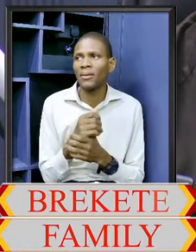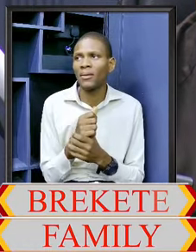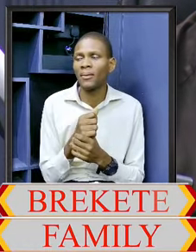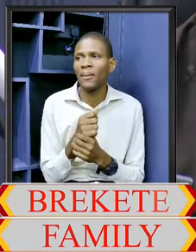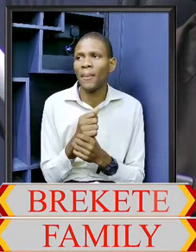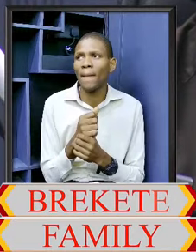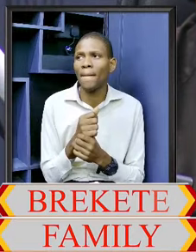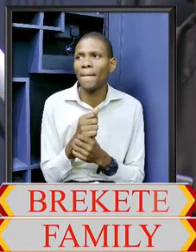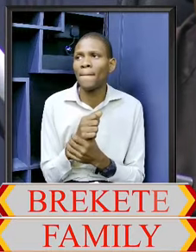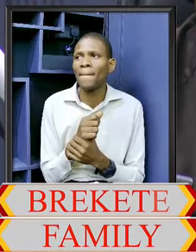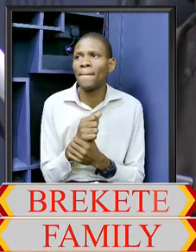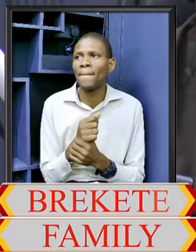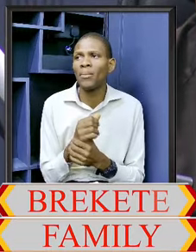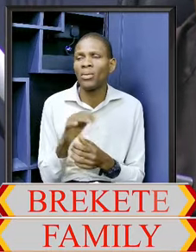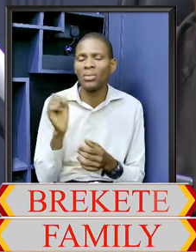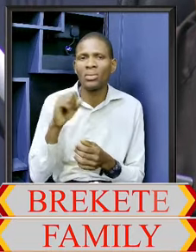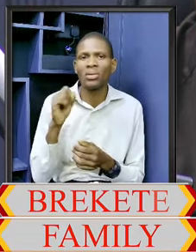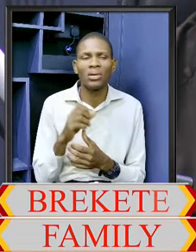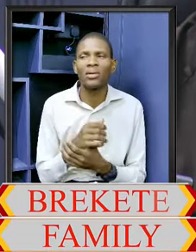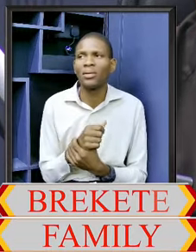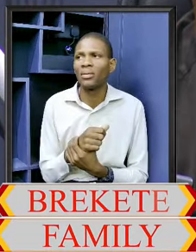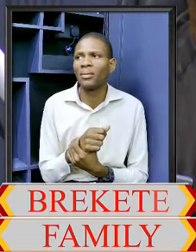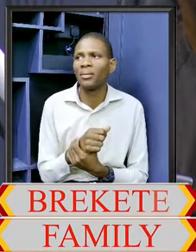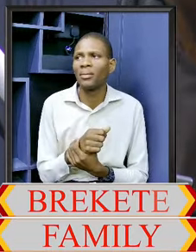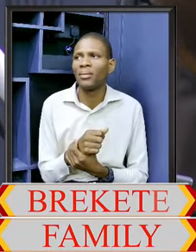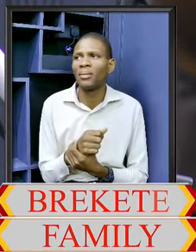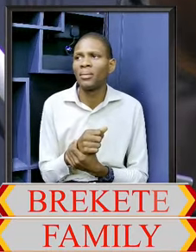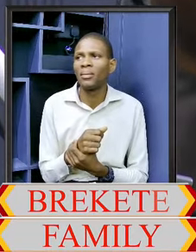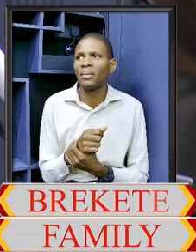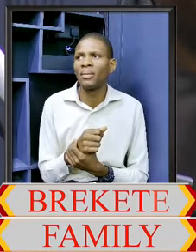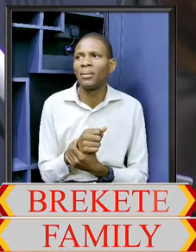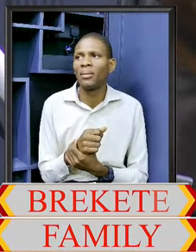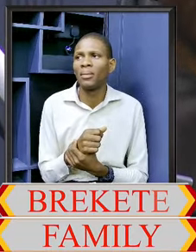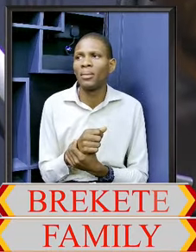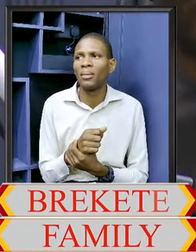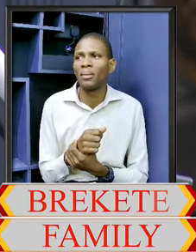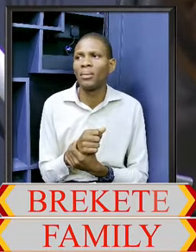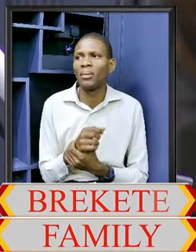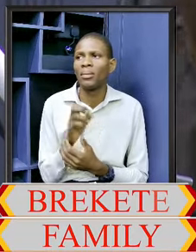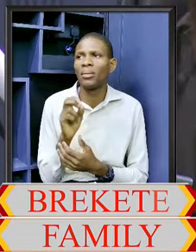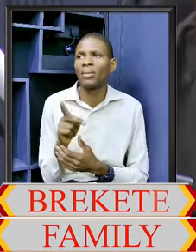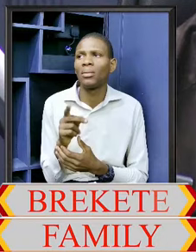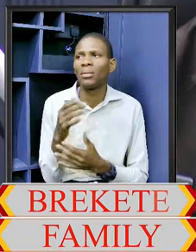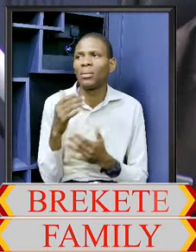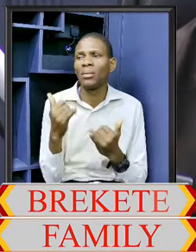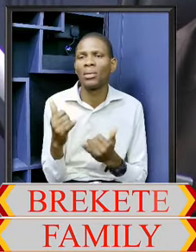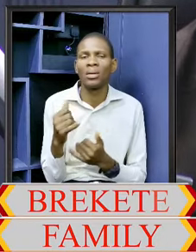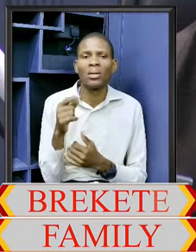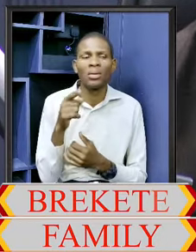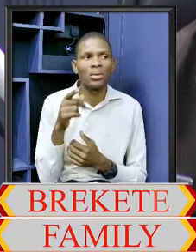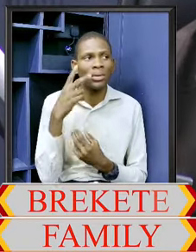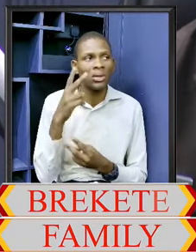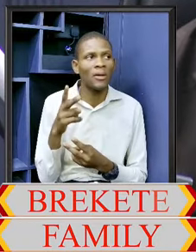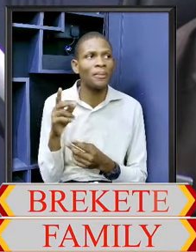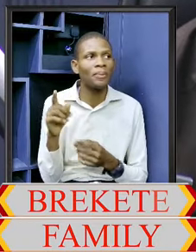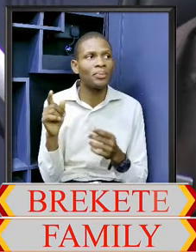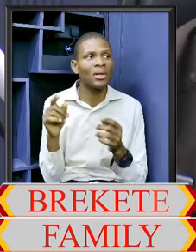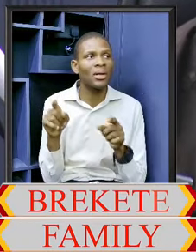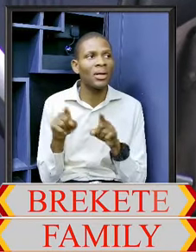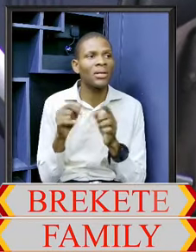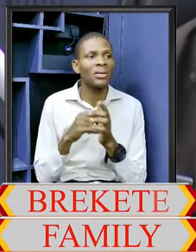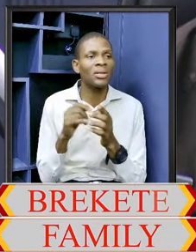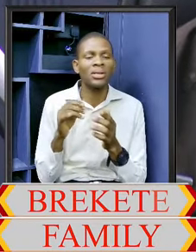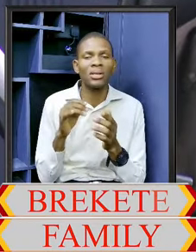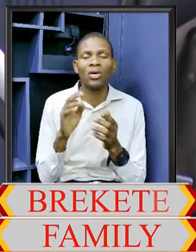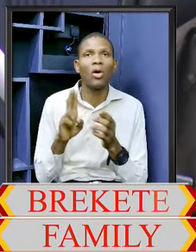feet. Talk to me now. Yes, sir. Okay. Okay. Now, you see, as you be saying, an